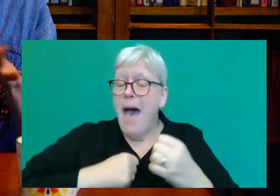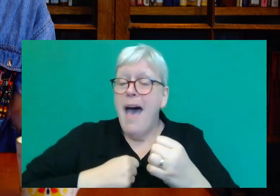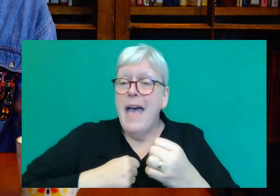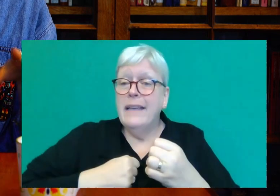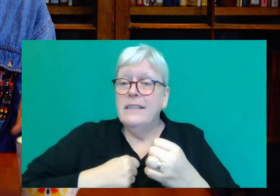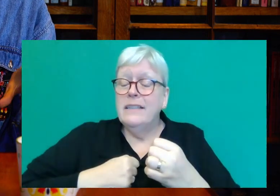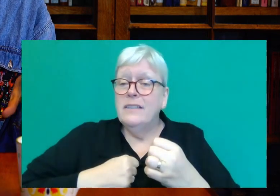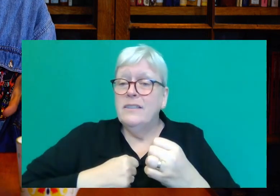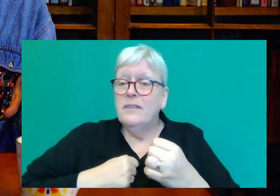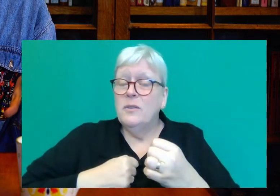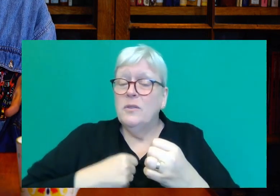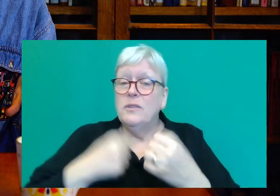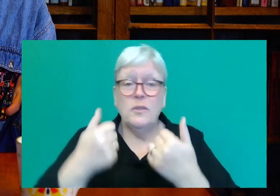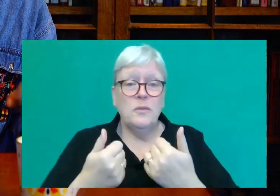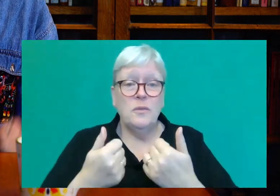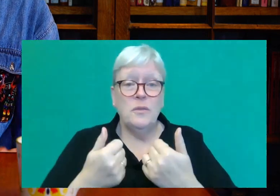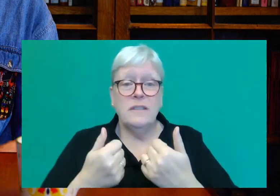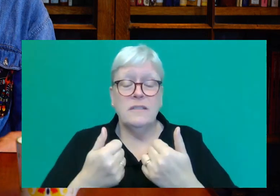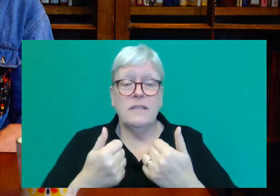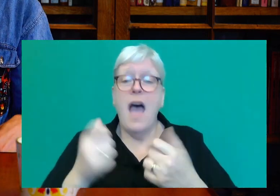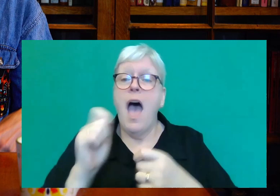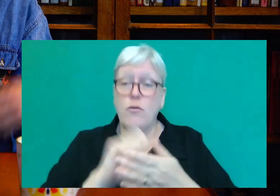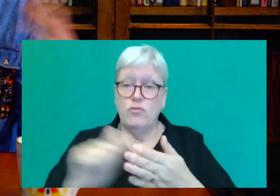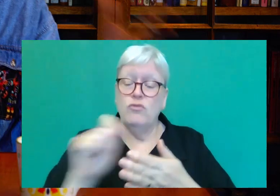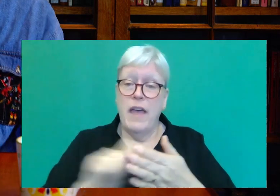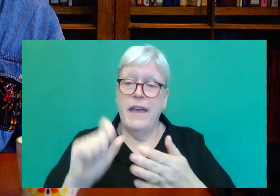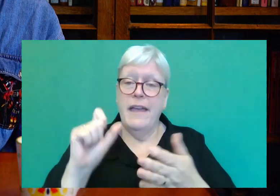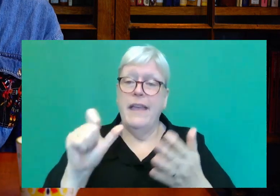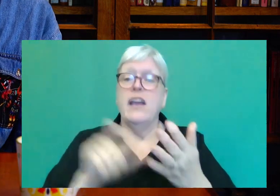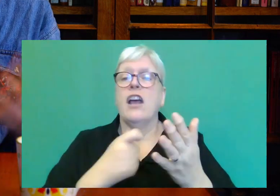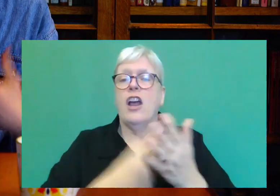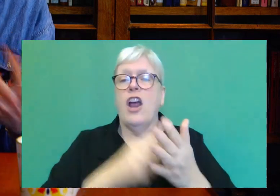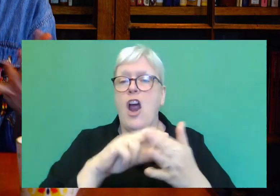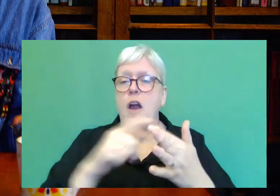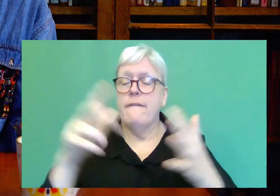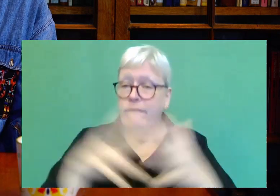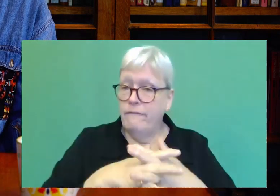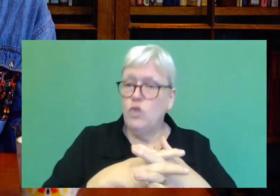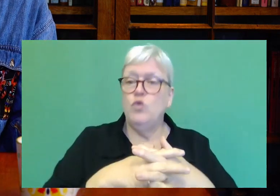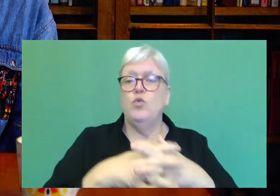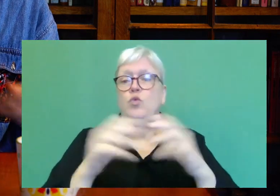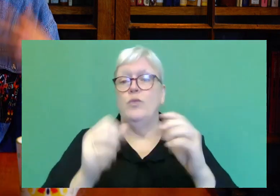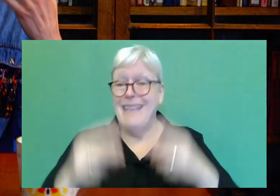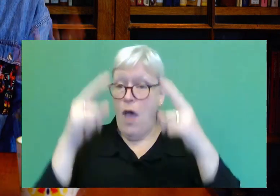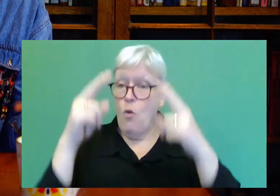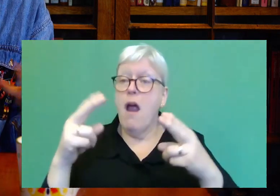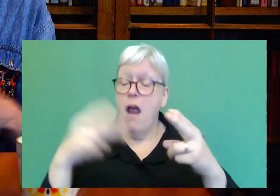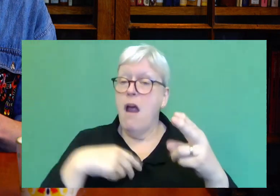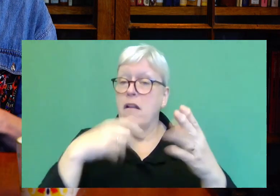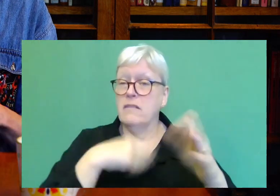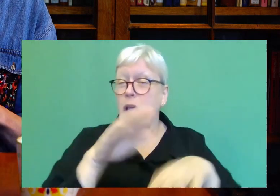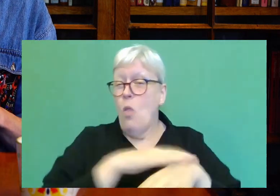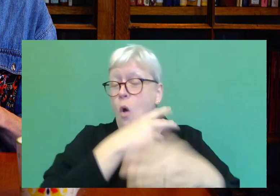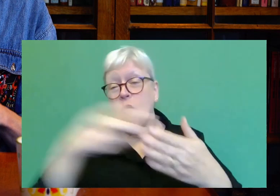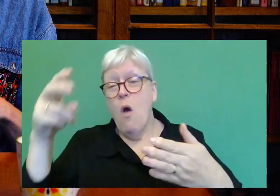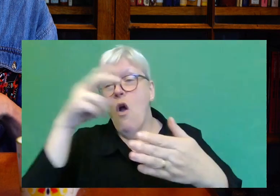would write the diaries of the Curfew Tower on long seaside walks and things I was up to, because that was an easy way into it before catapulting